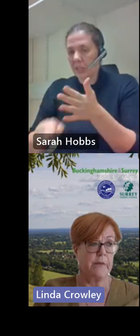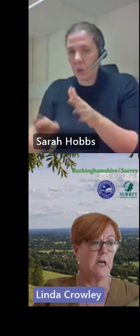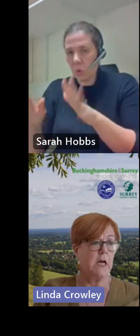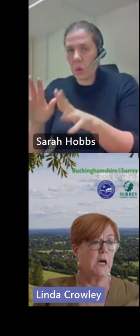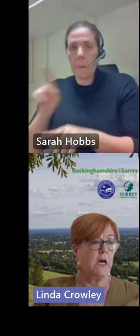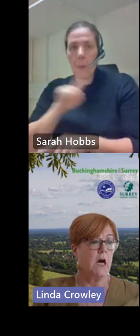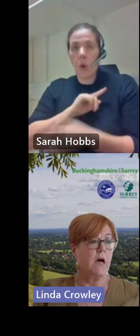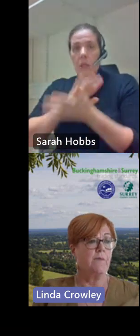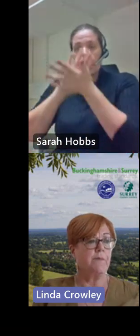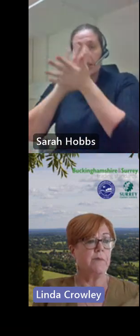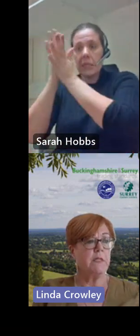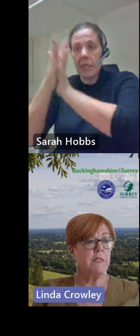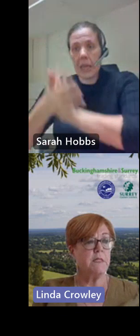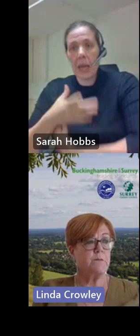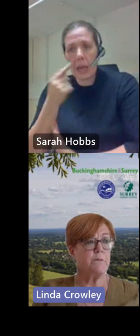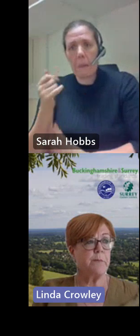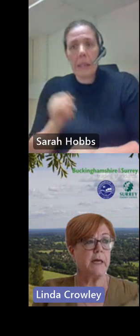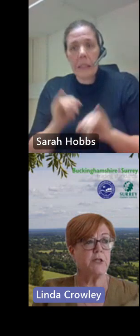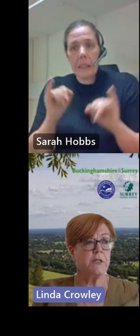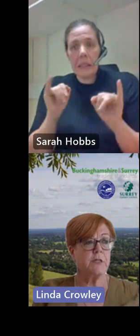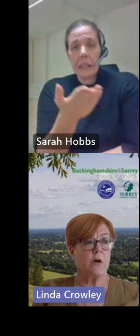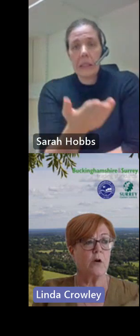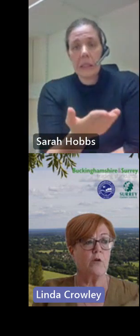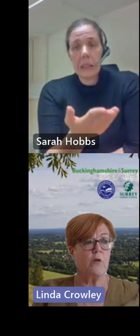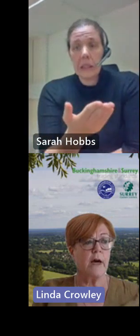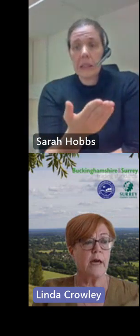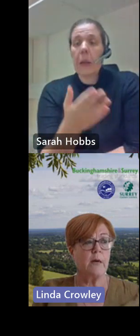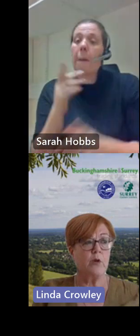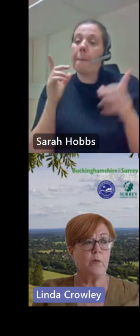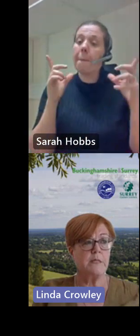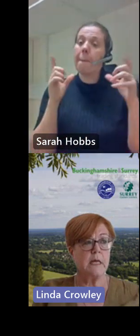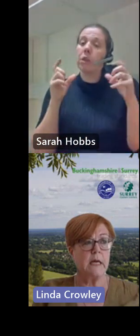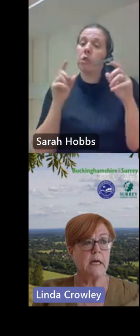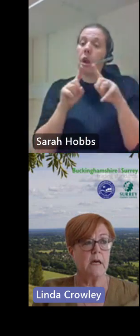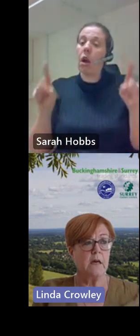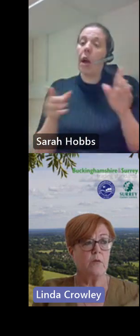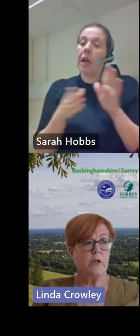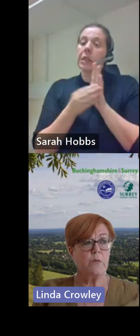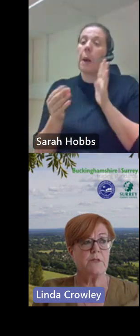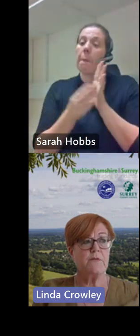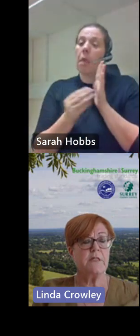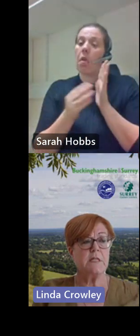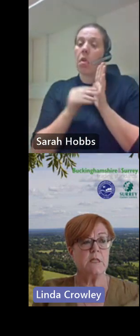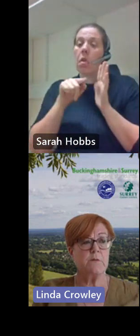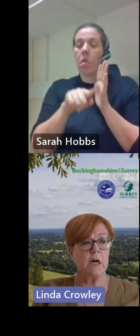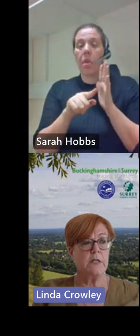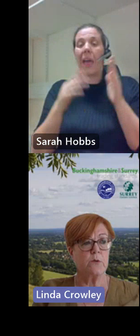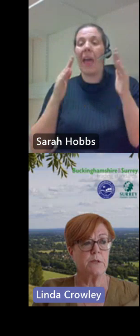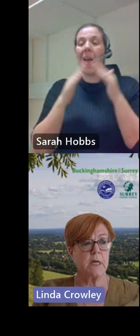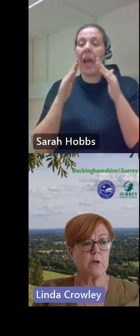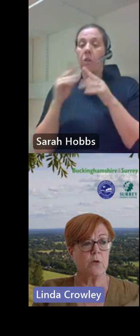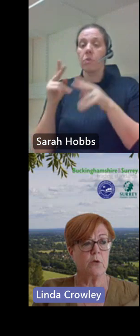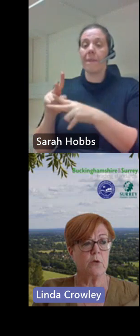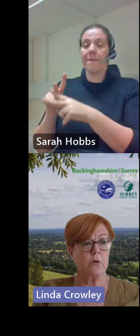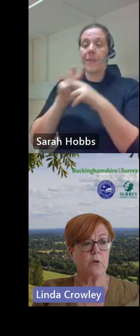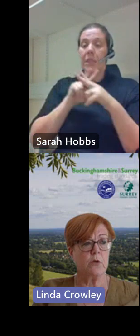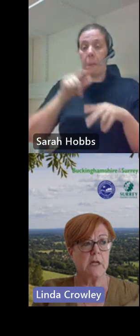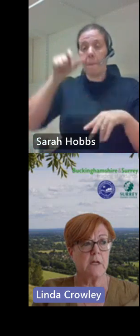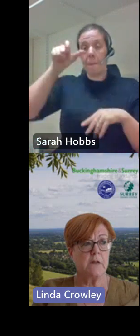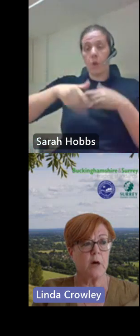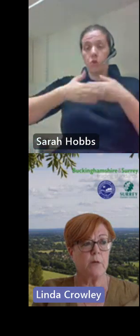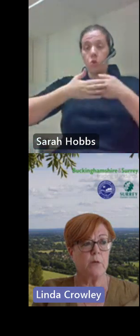devastating. This is pictures of a property which was visited by a doorstep